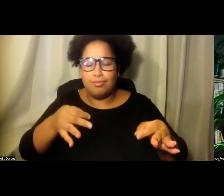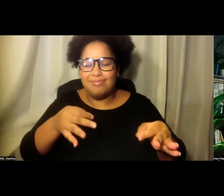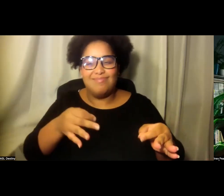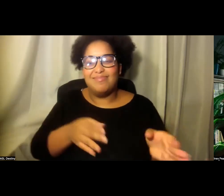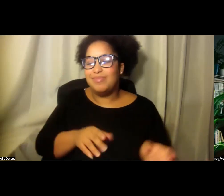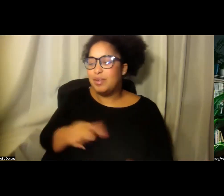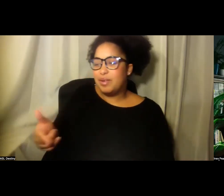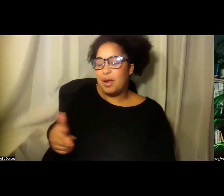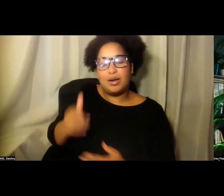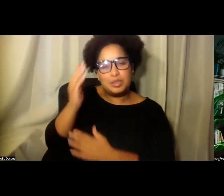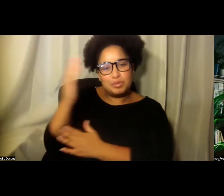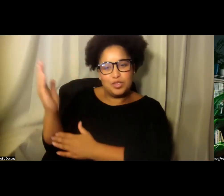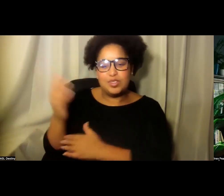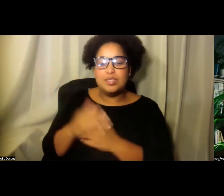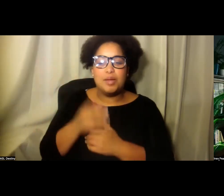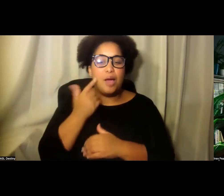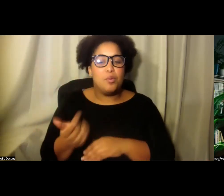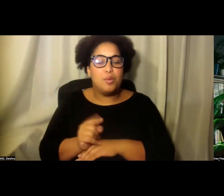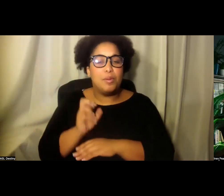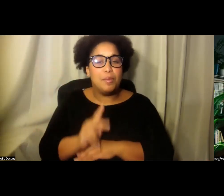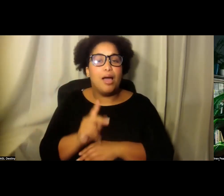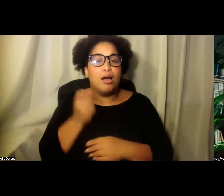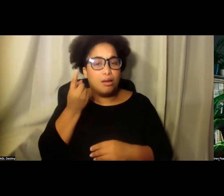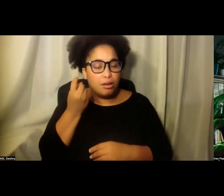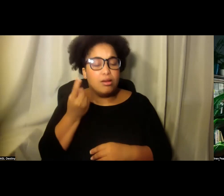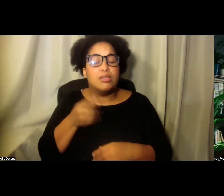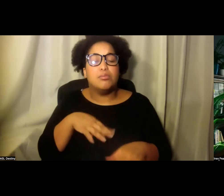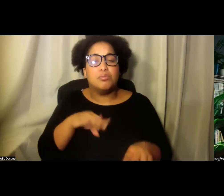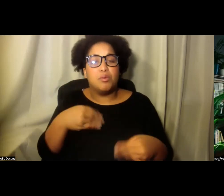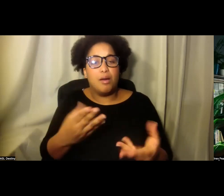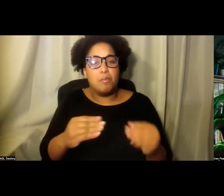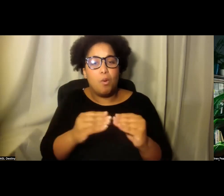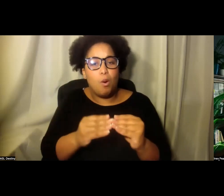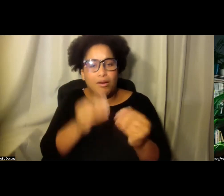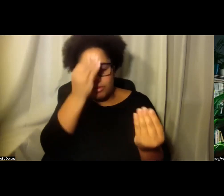next speakers, but I'll come back and give you some additional information that